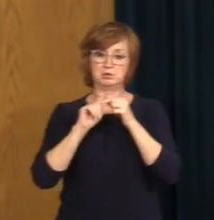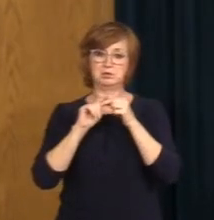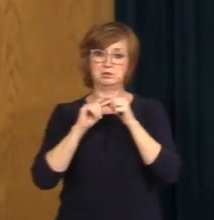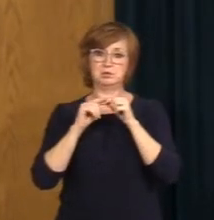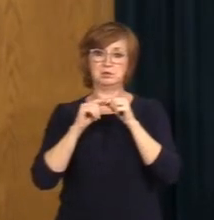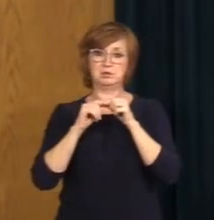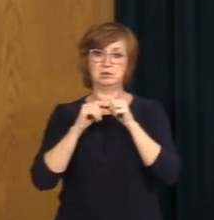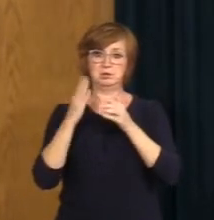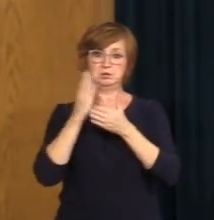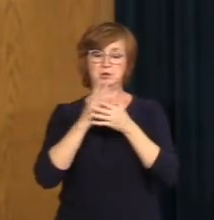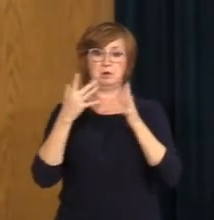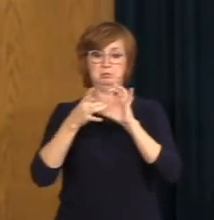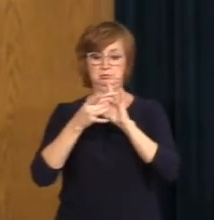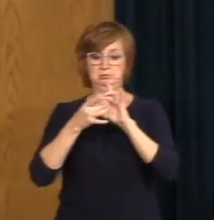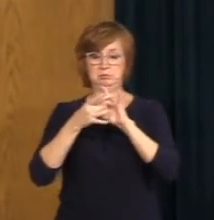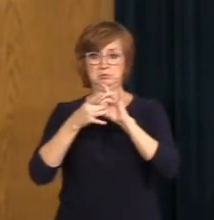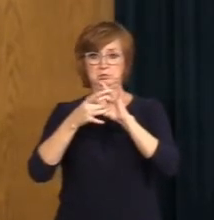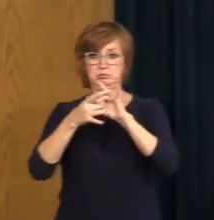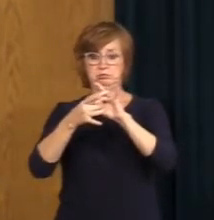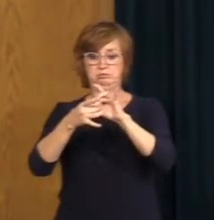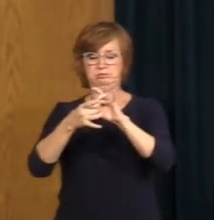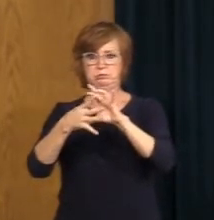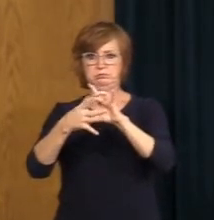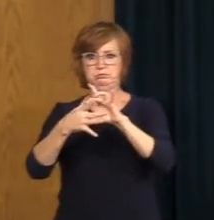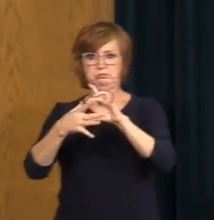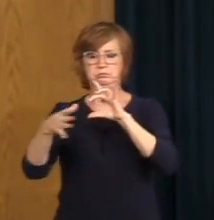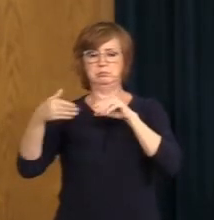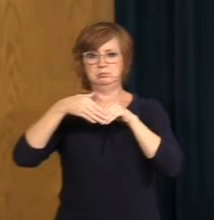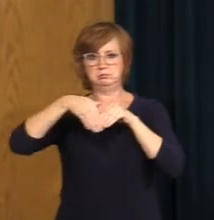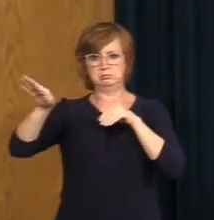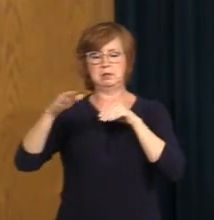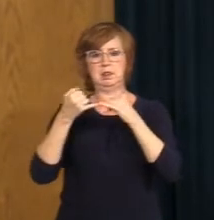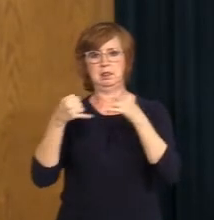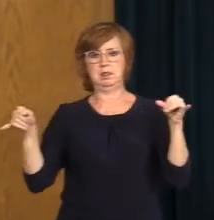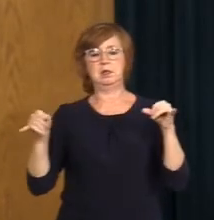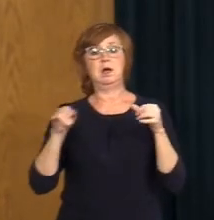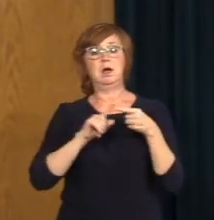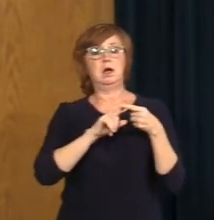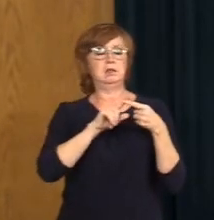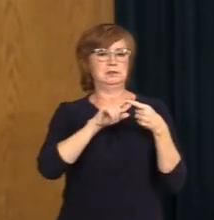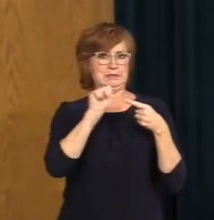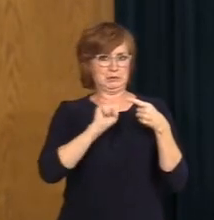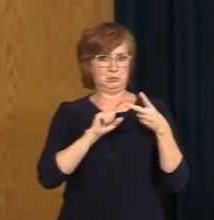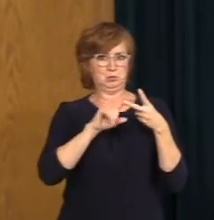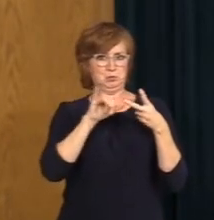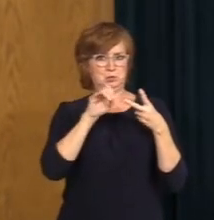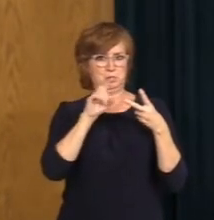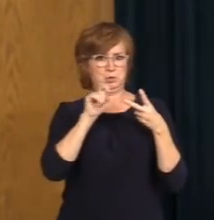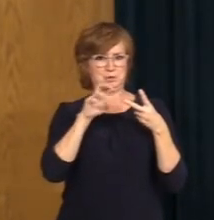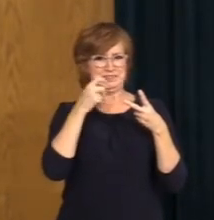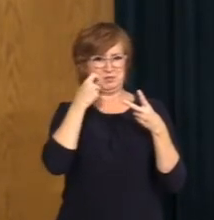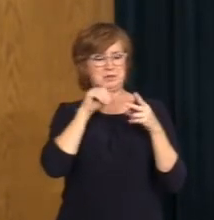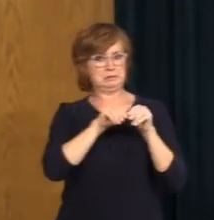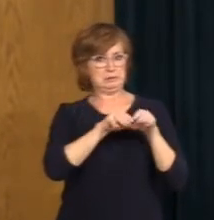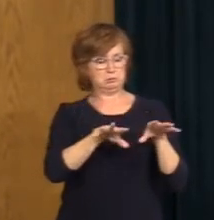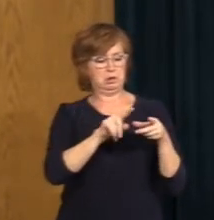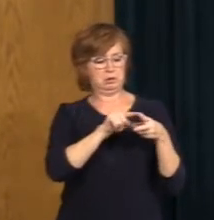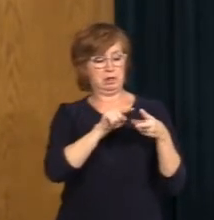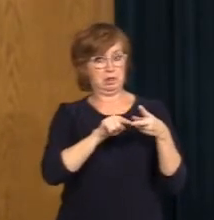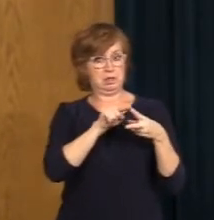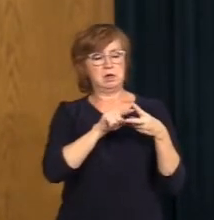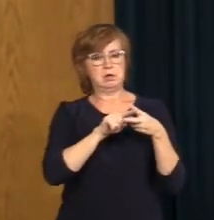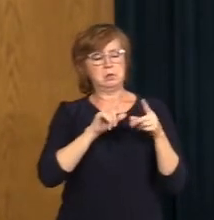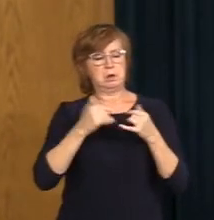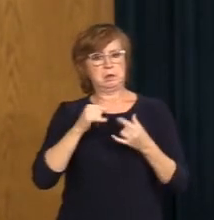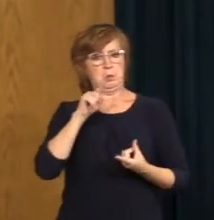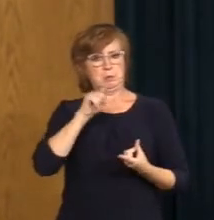is happening very successfully as we speak in Saskatoon, in Yorkton, where we've had specific transmission events.